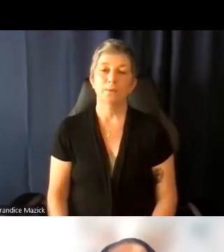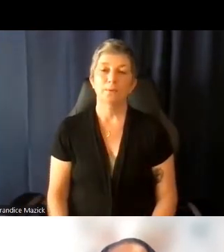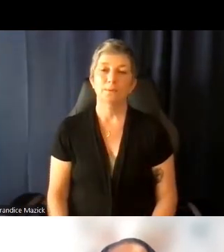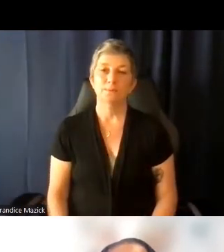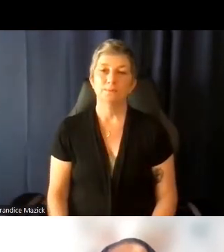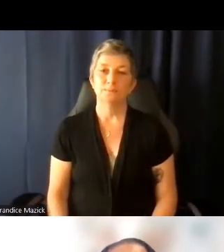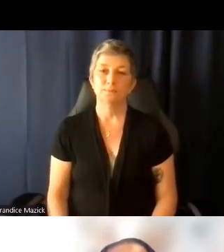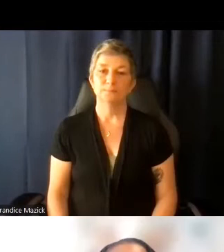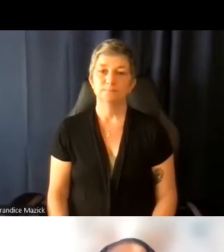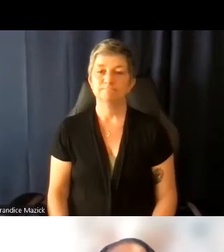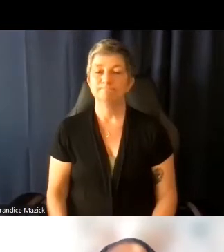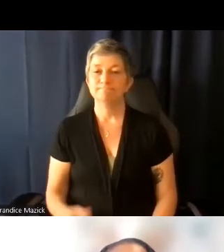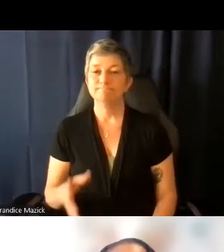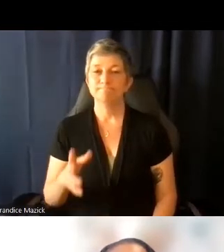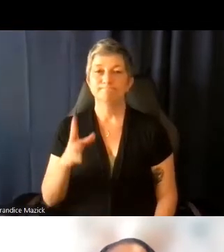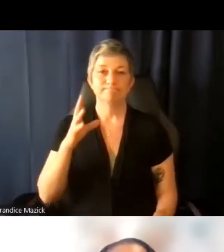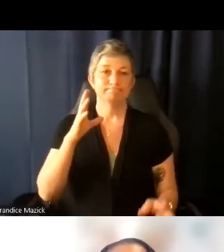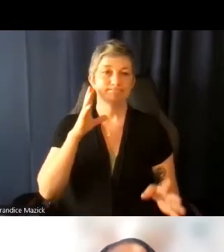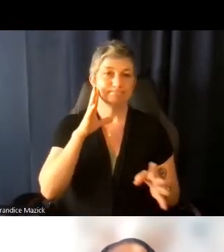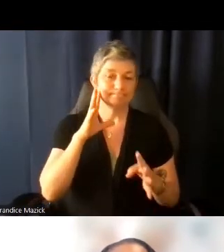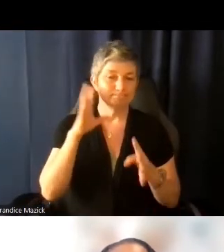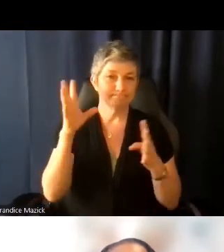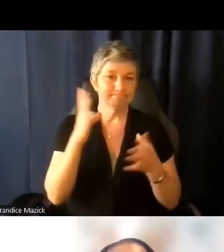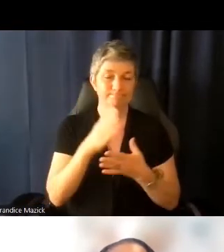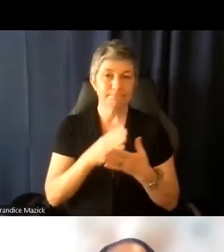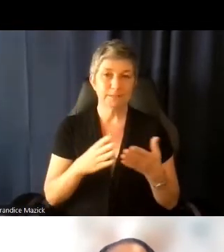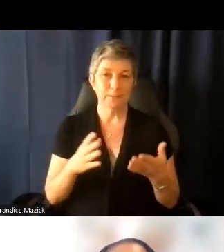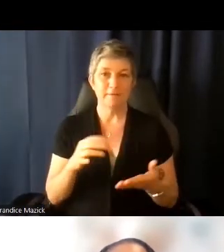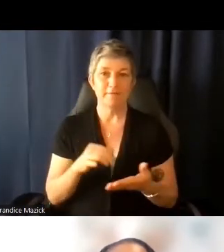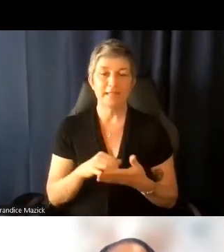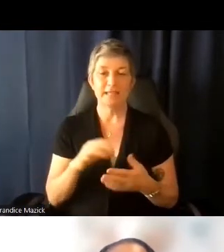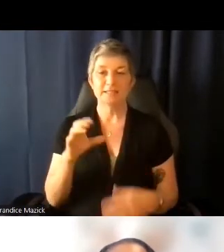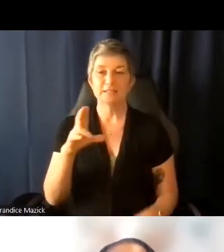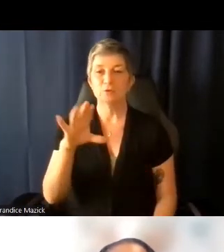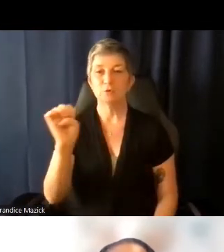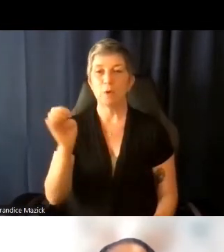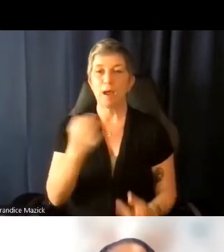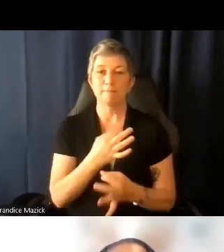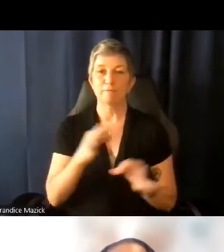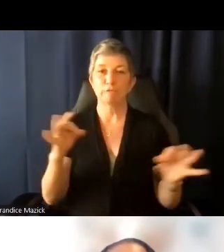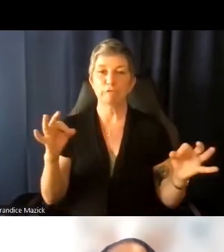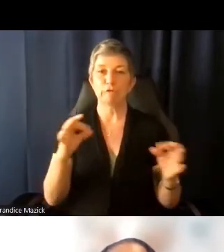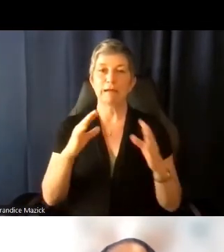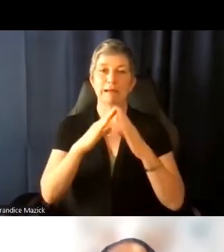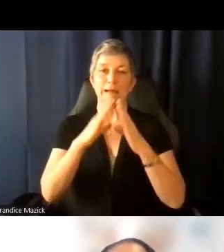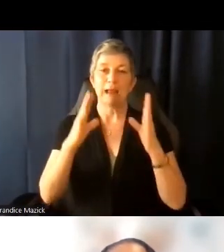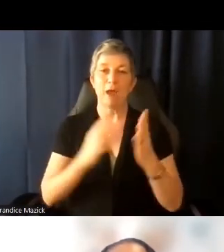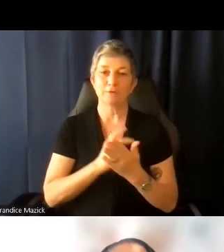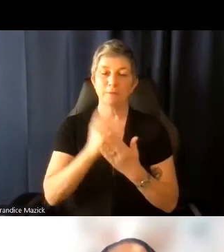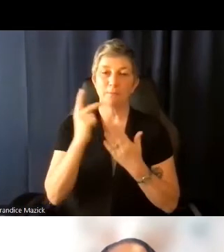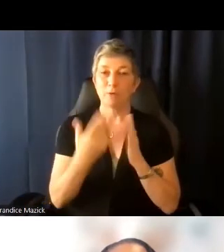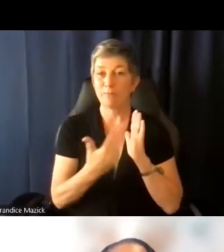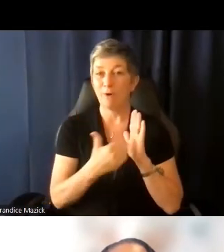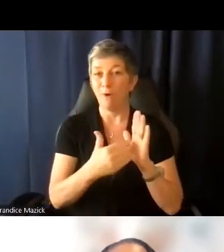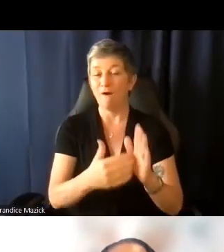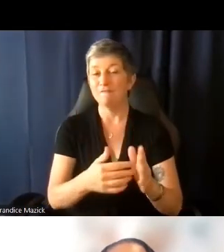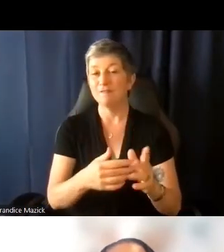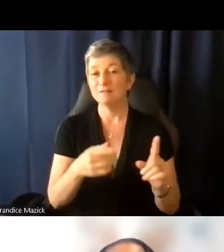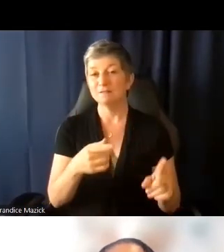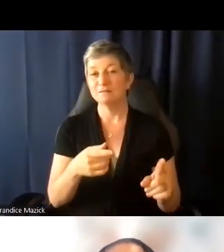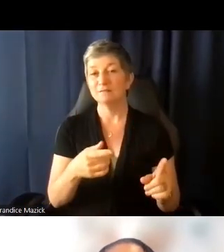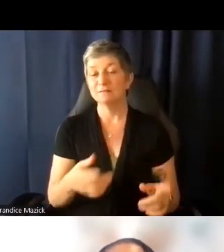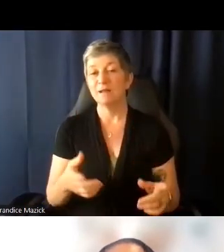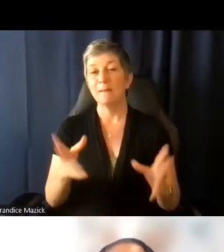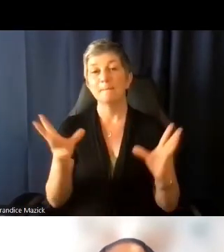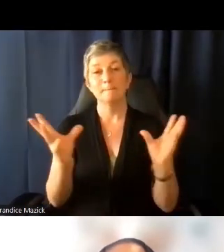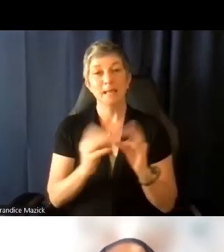the creation of some of these crime-free housing programs. Oftentimes there have been